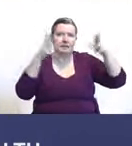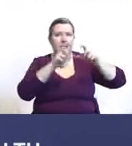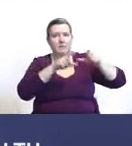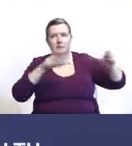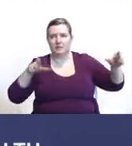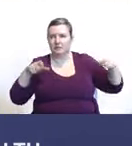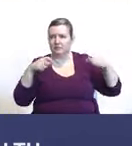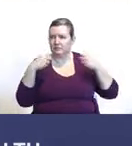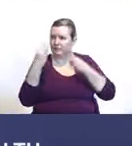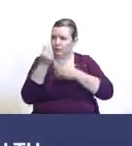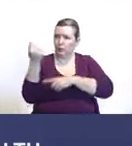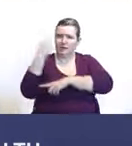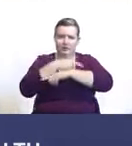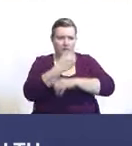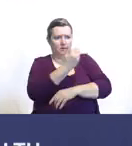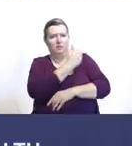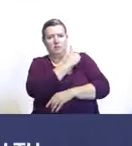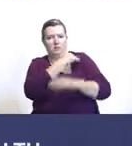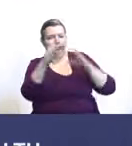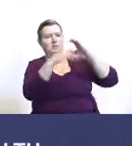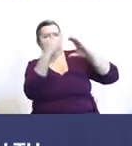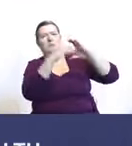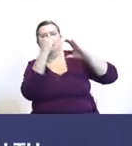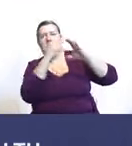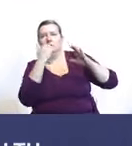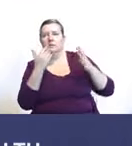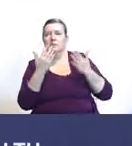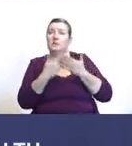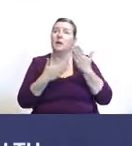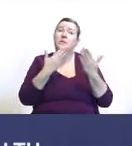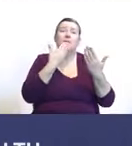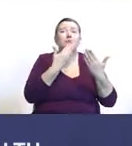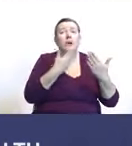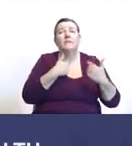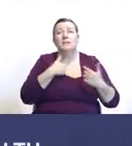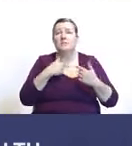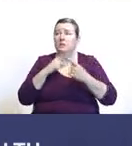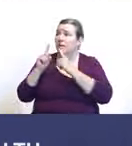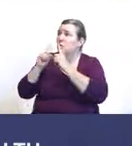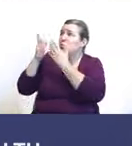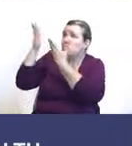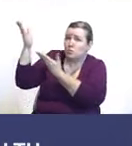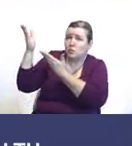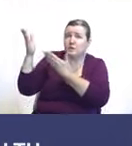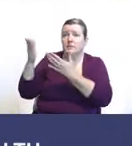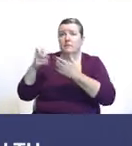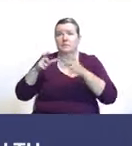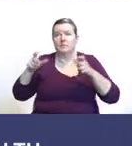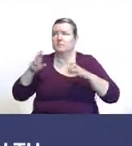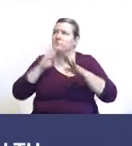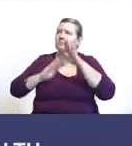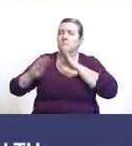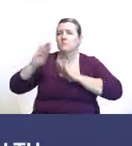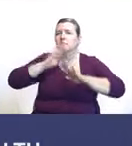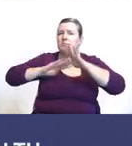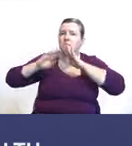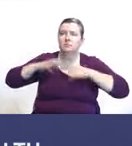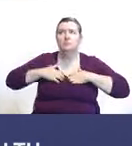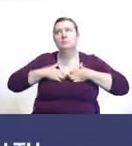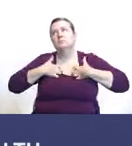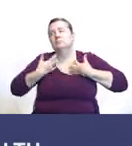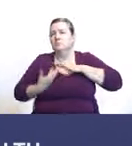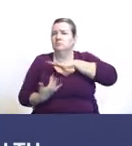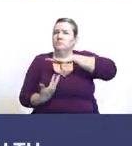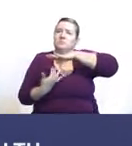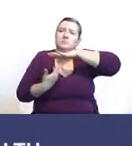several days, some thankful for the coverage we're giving, others are frustrated, some are enraged,